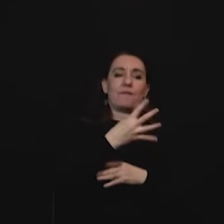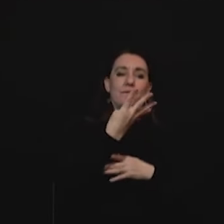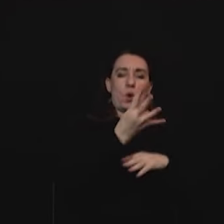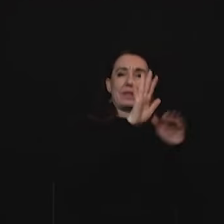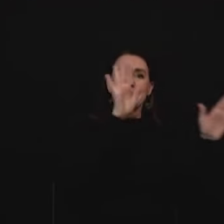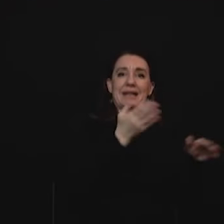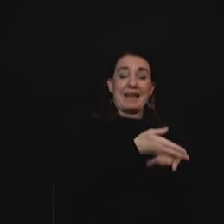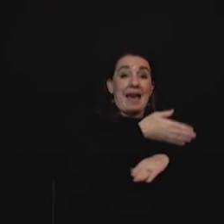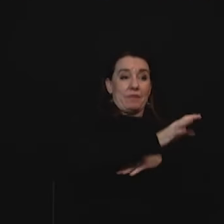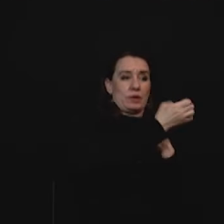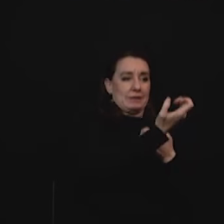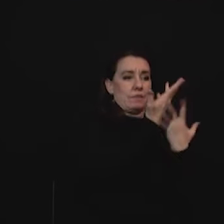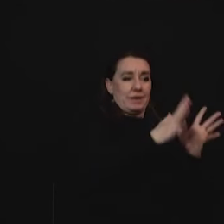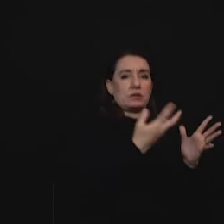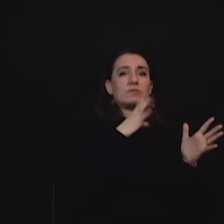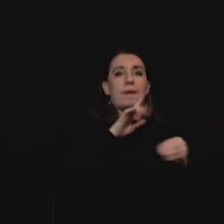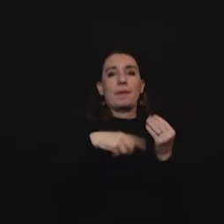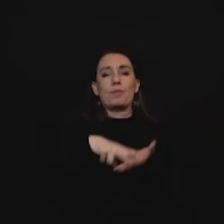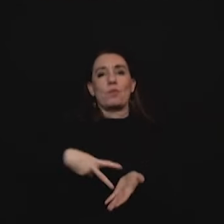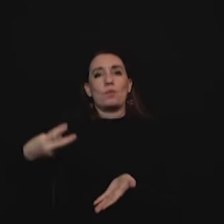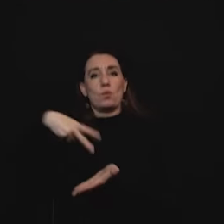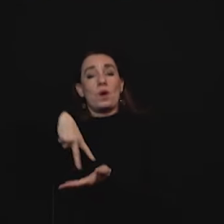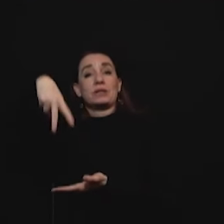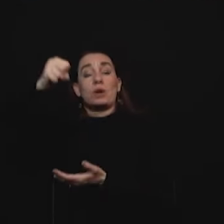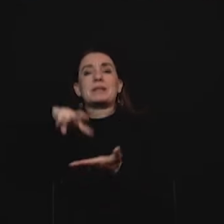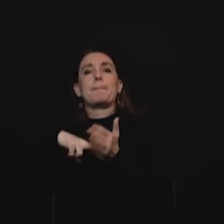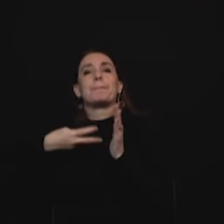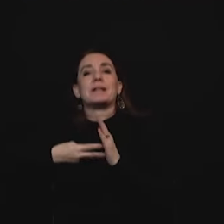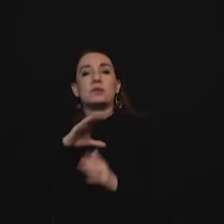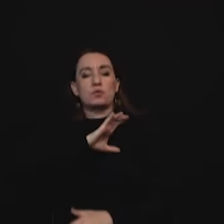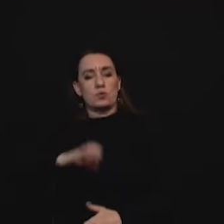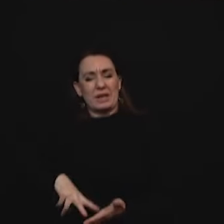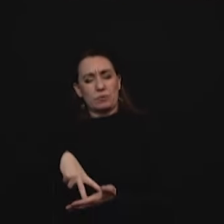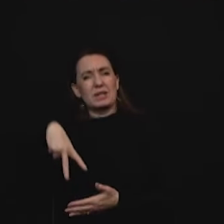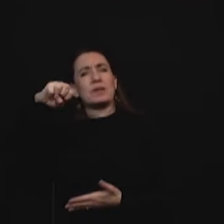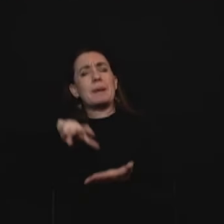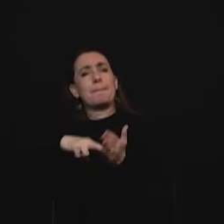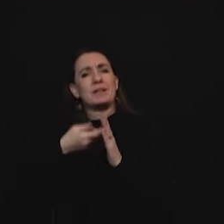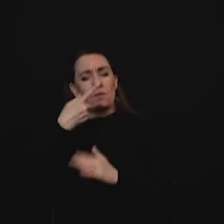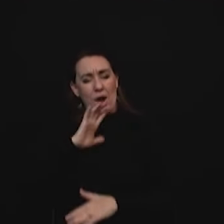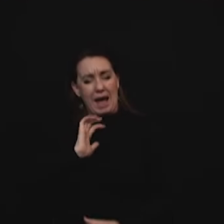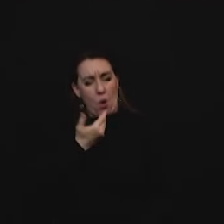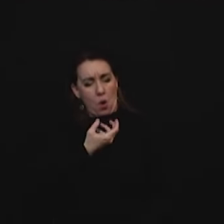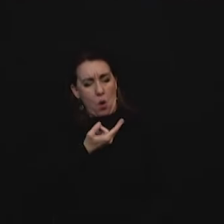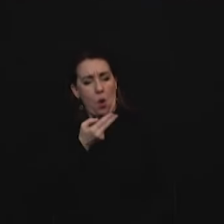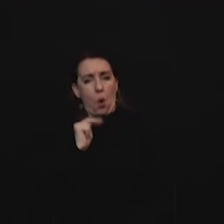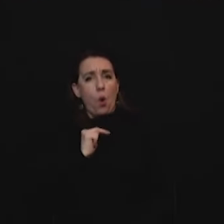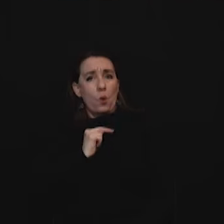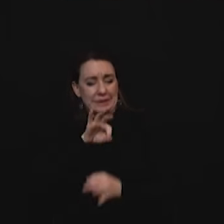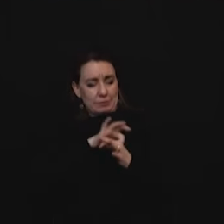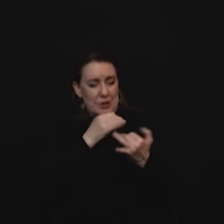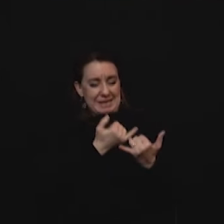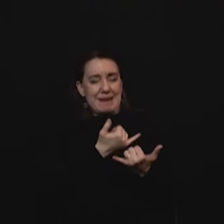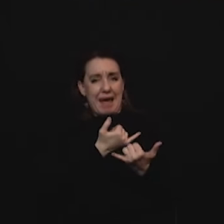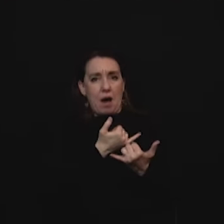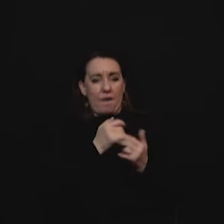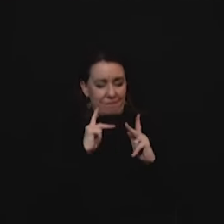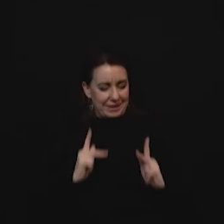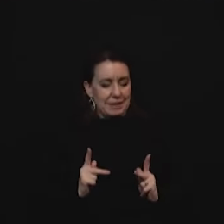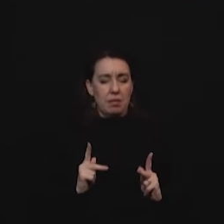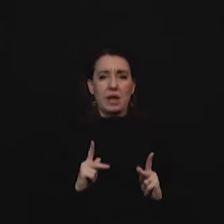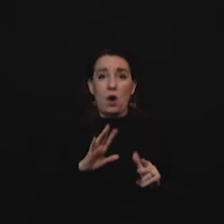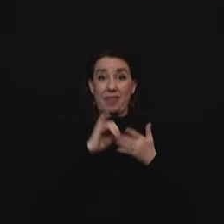and talking about resurrection and what that means, Christ's resurrection, and what that means for our own spiritually now and physically